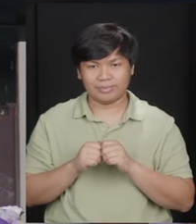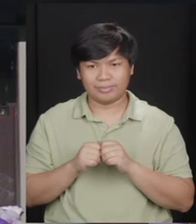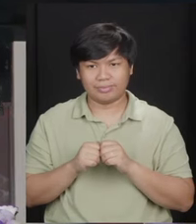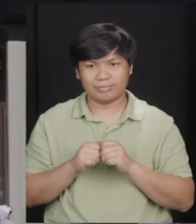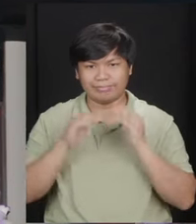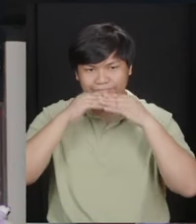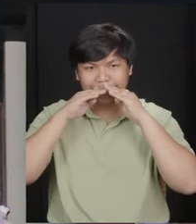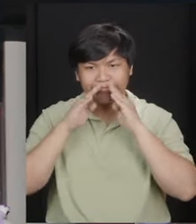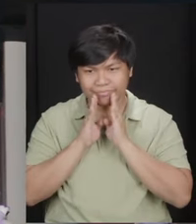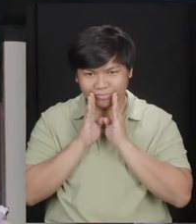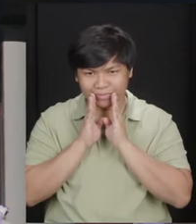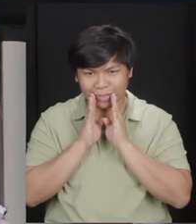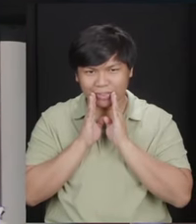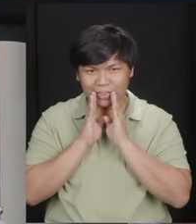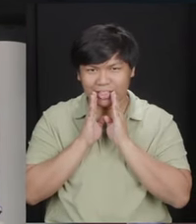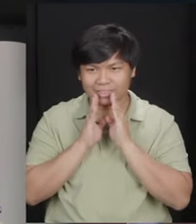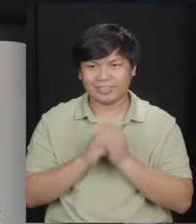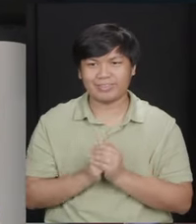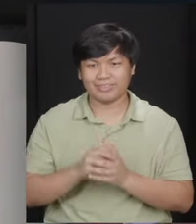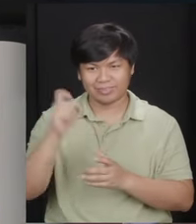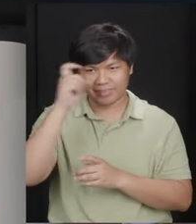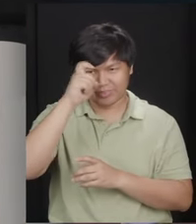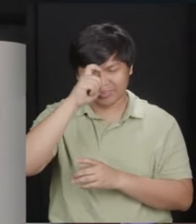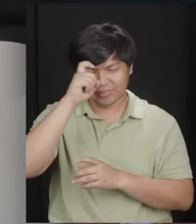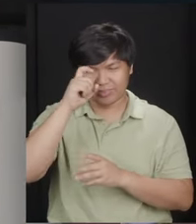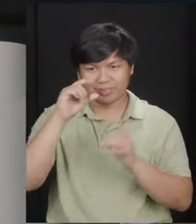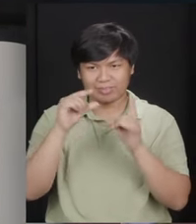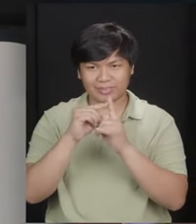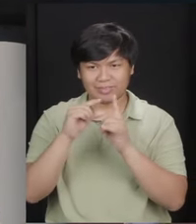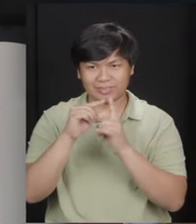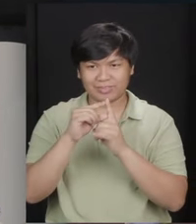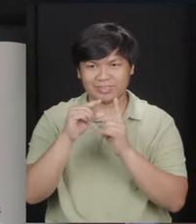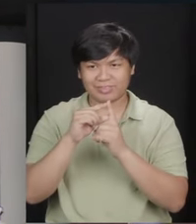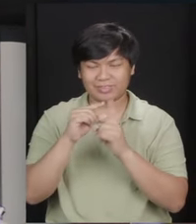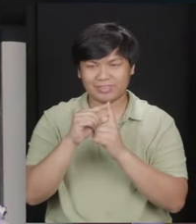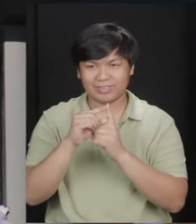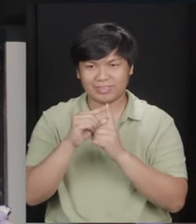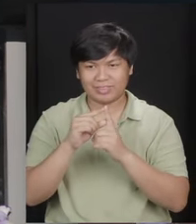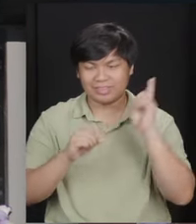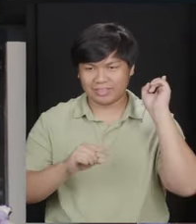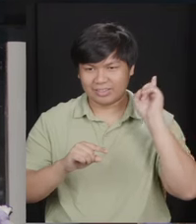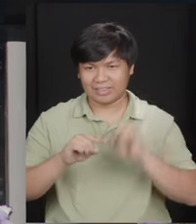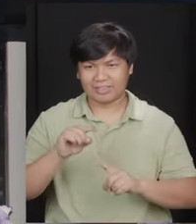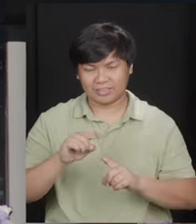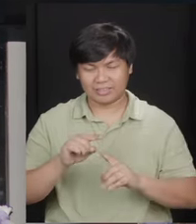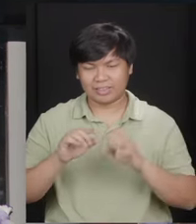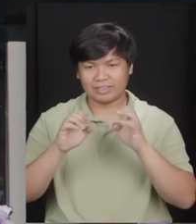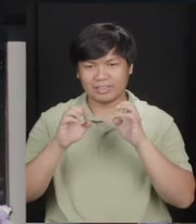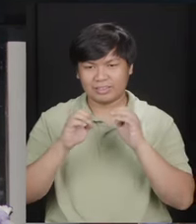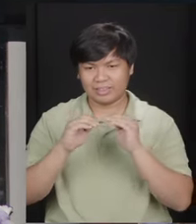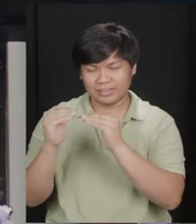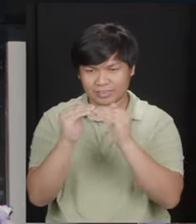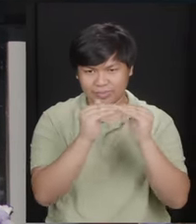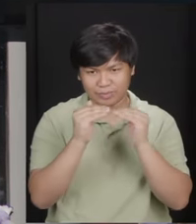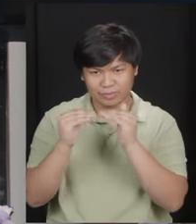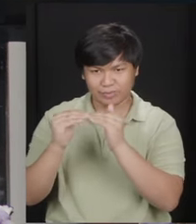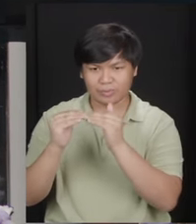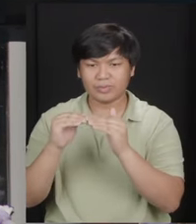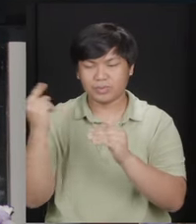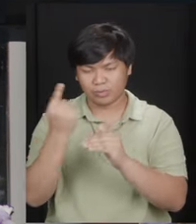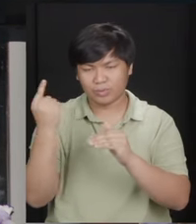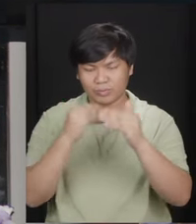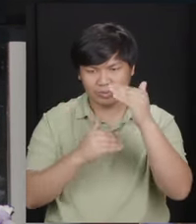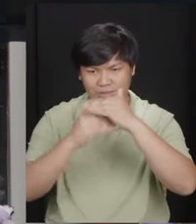violence. And at the wisdom of his words, you can never even the score, you can only raise the